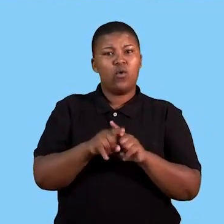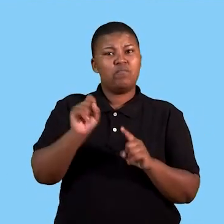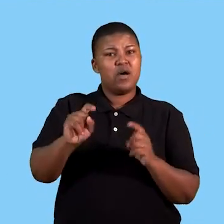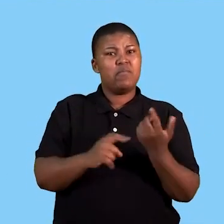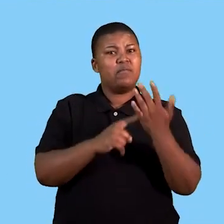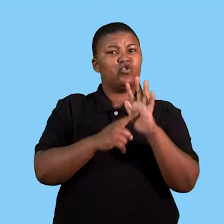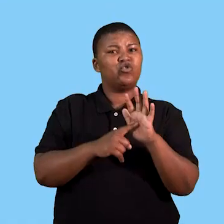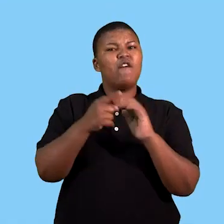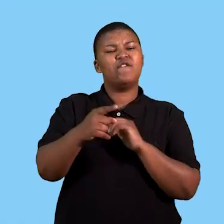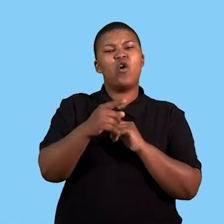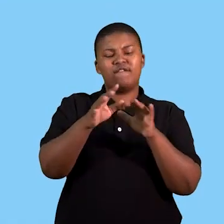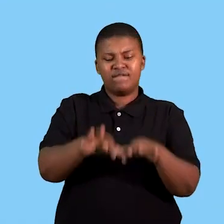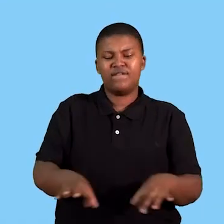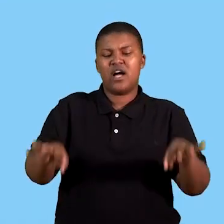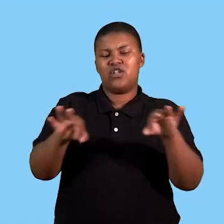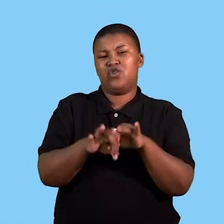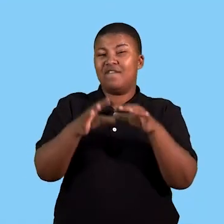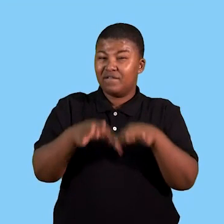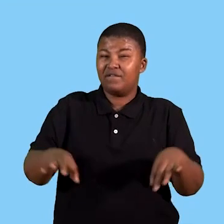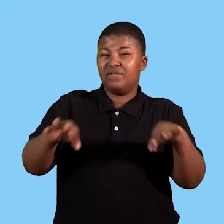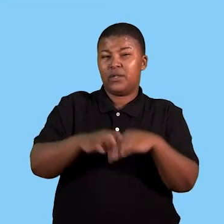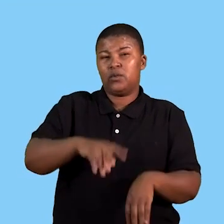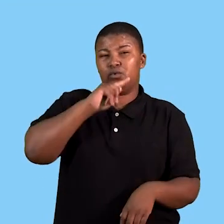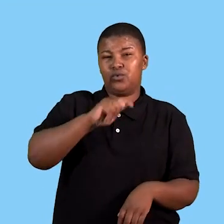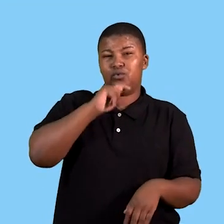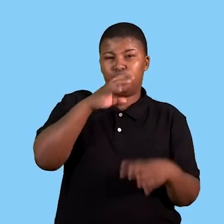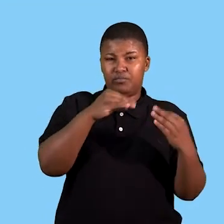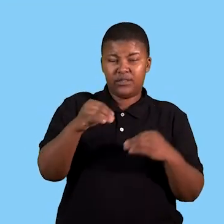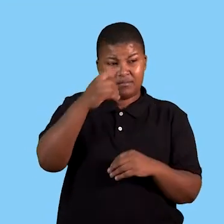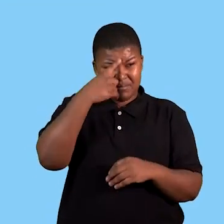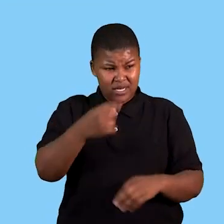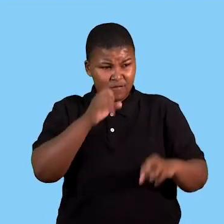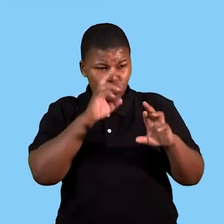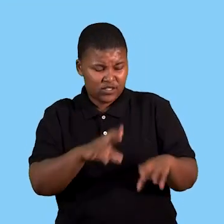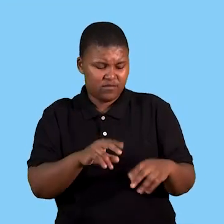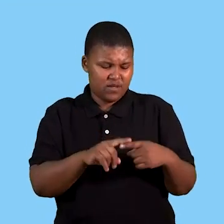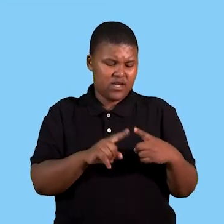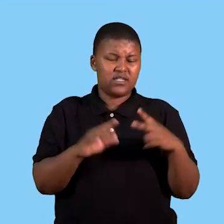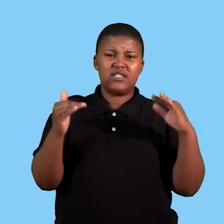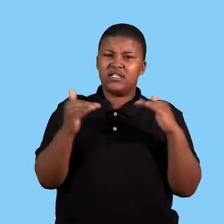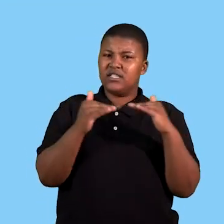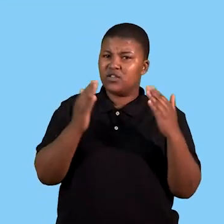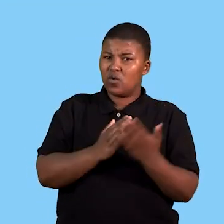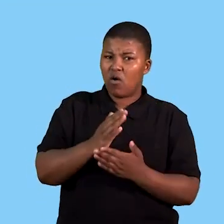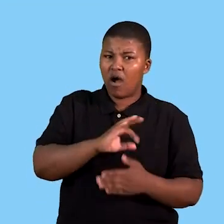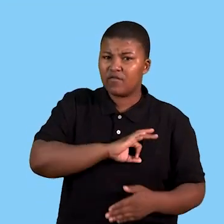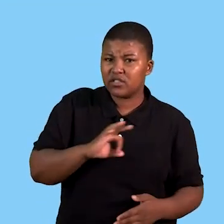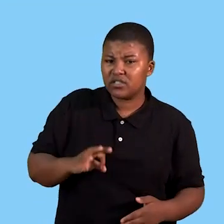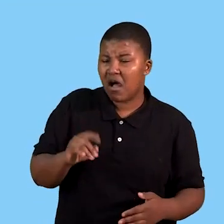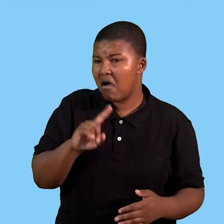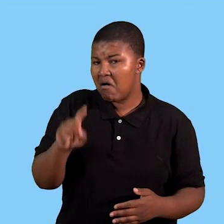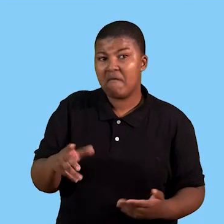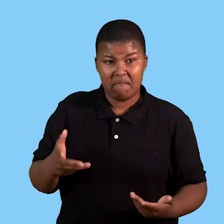will also reflect the core values, what the business stands for. Do they believe in respect, equal rights for the